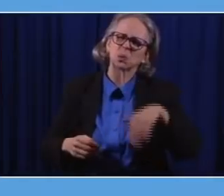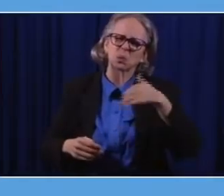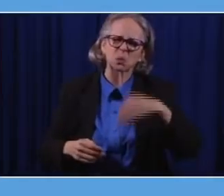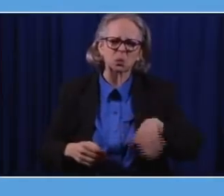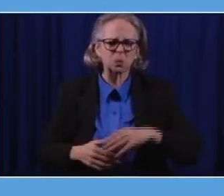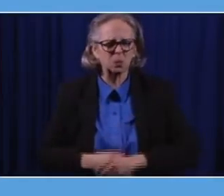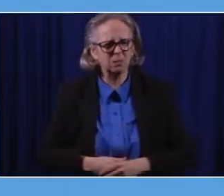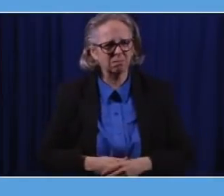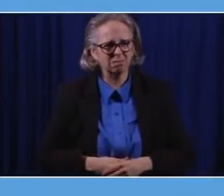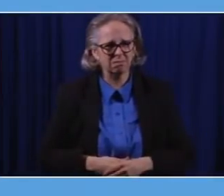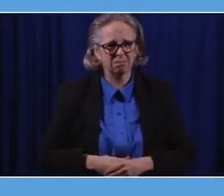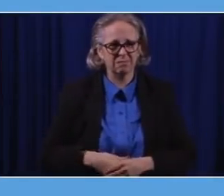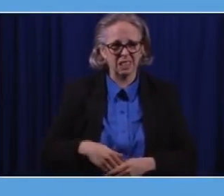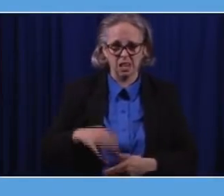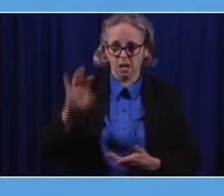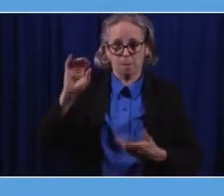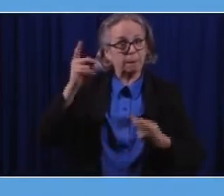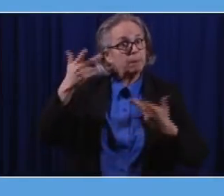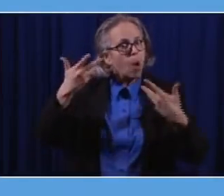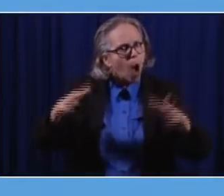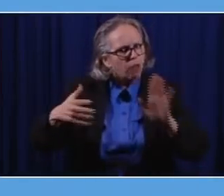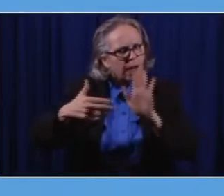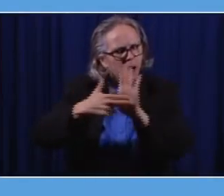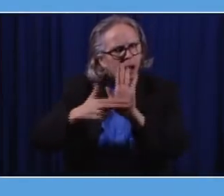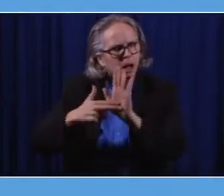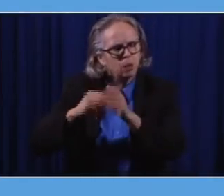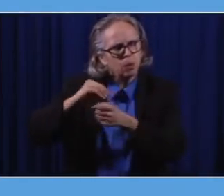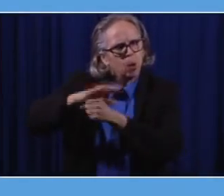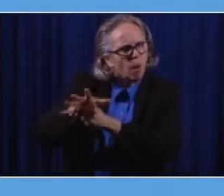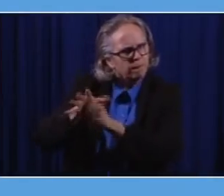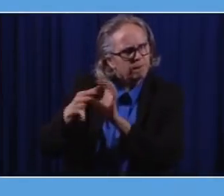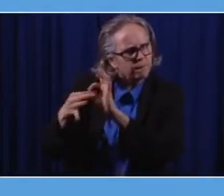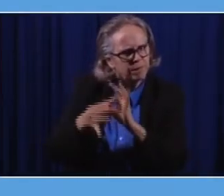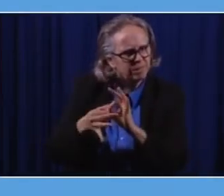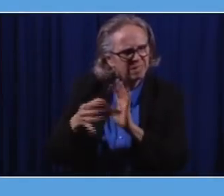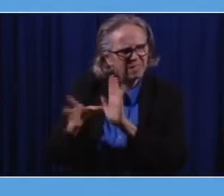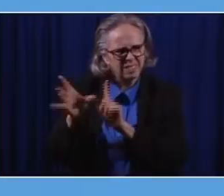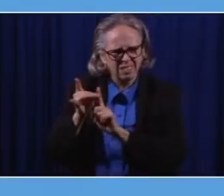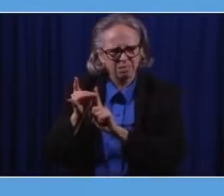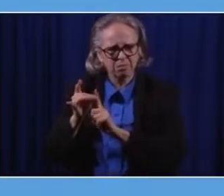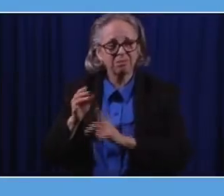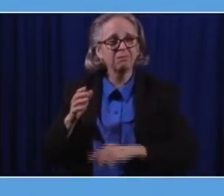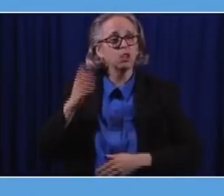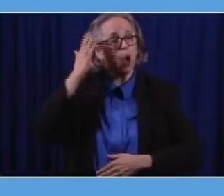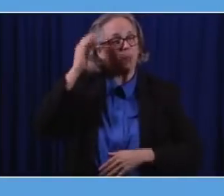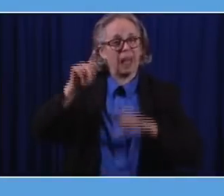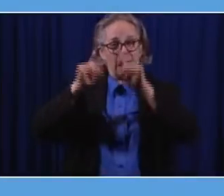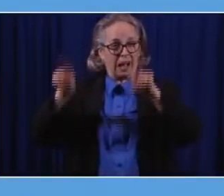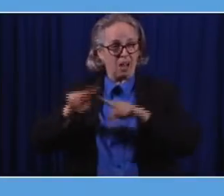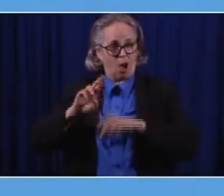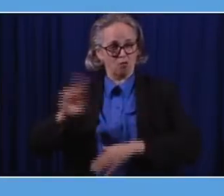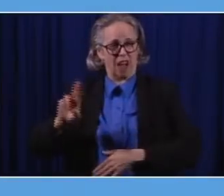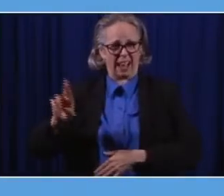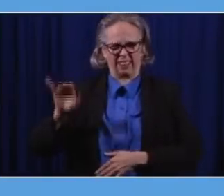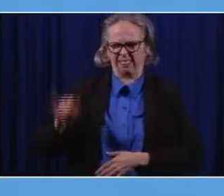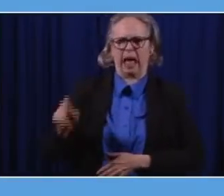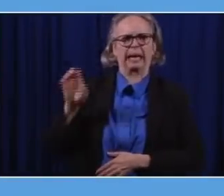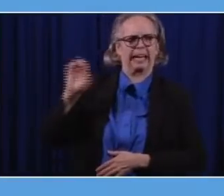COVID-like symptoms. The graph on the right shows the number of emergency department visits with a confirmed diagnosis